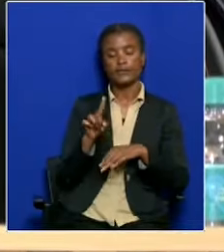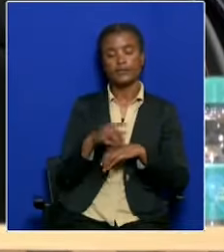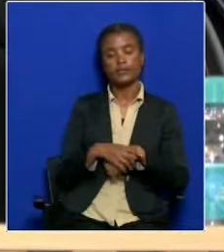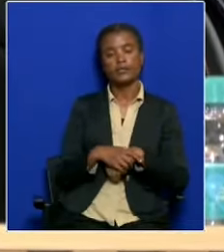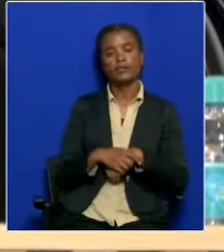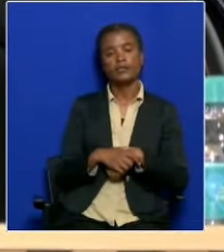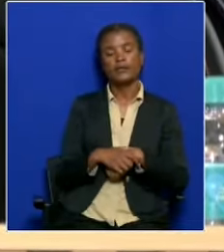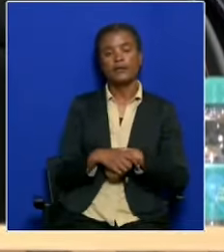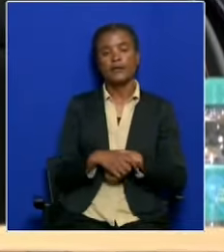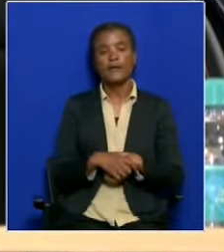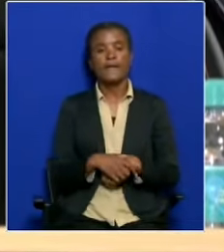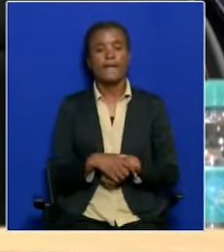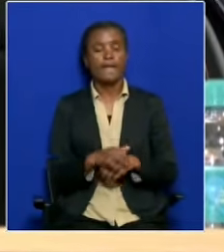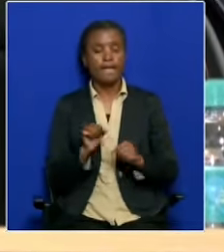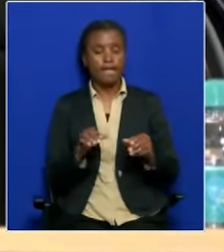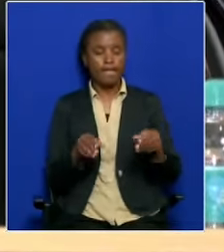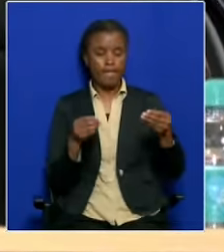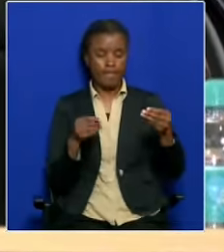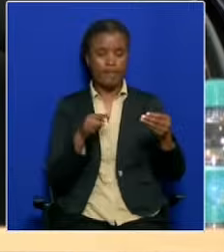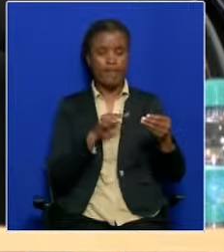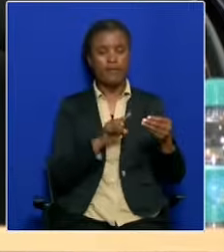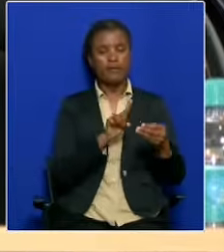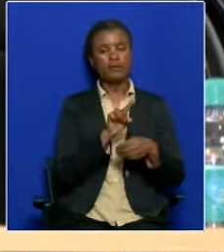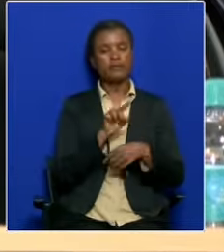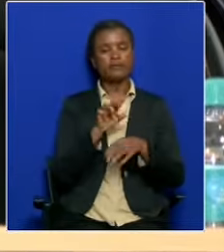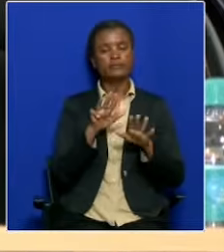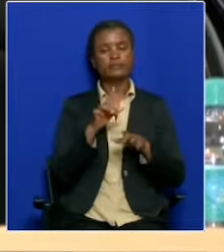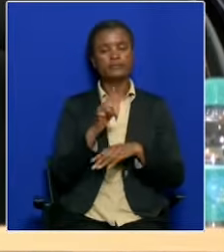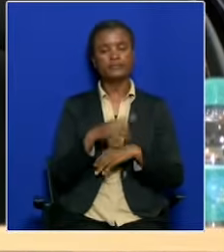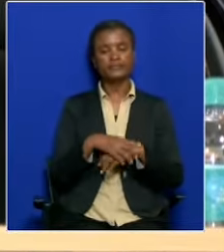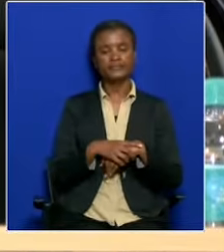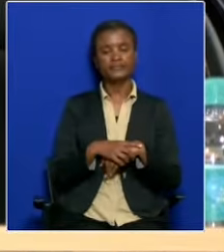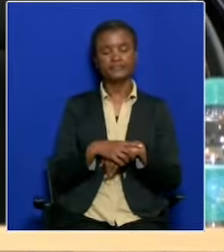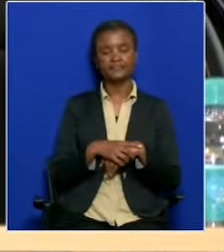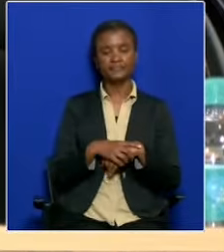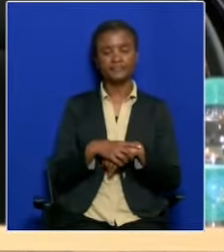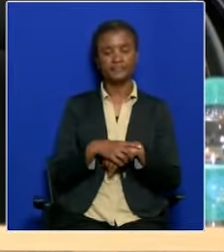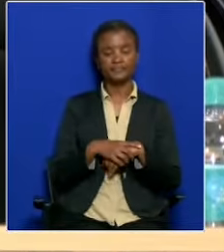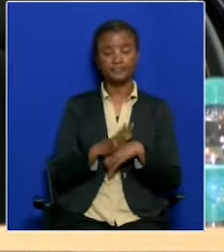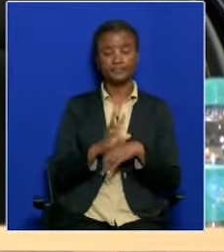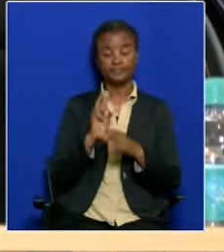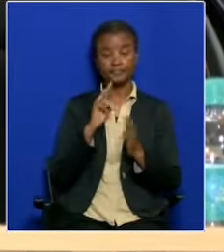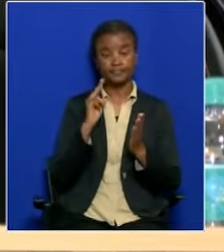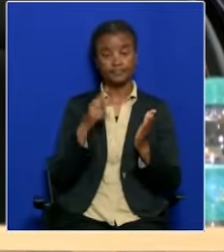Yes, I'm at 191. So you see there